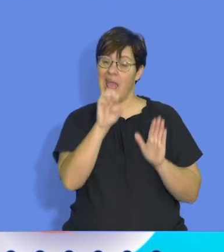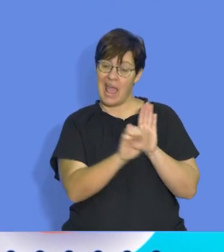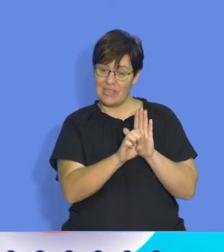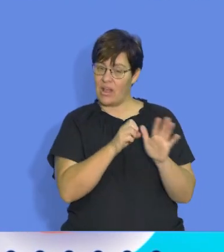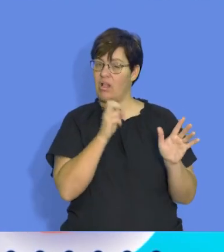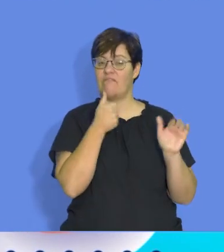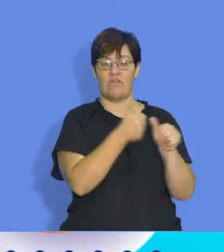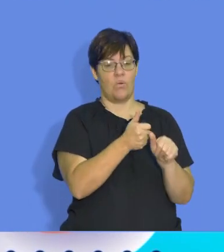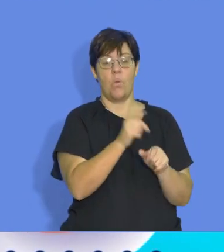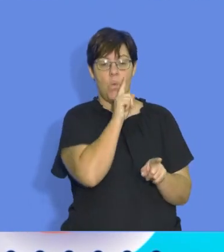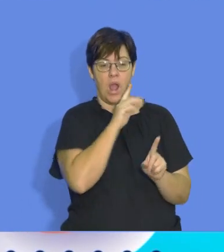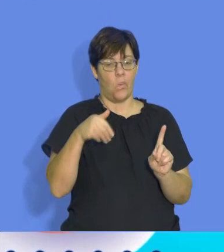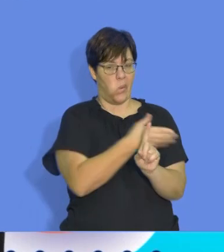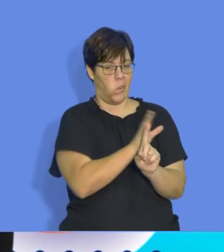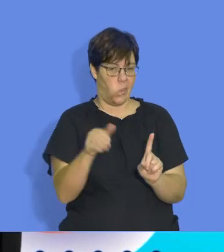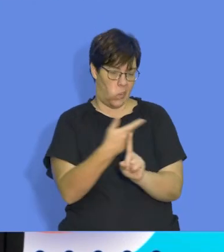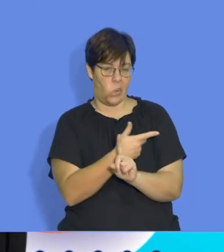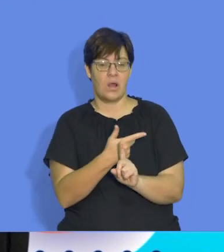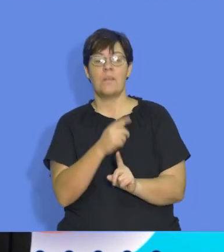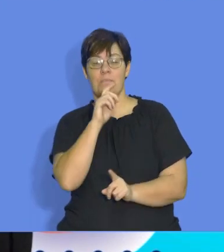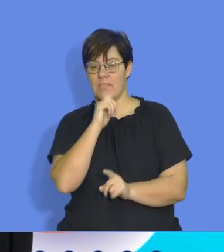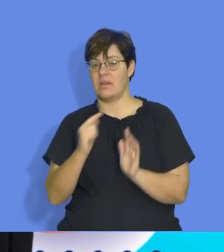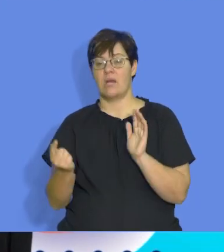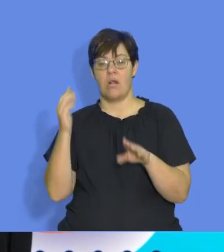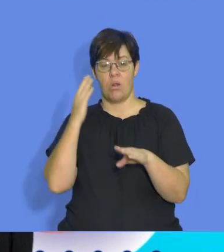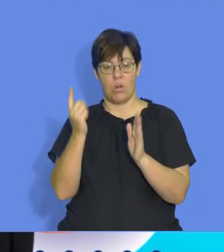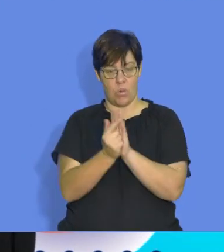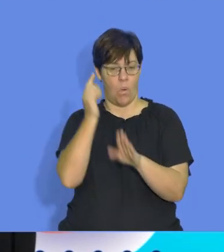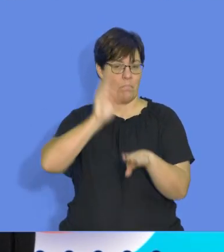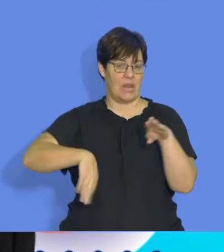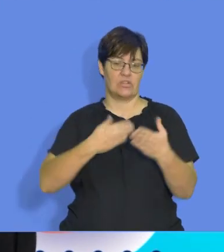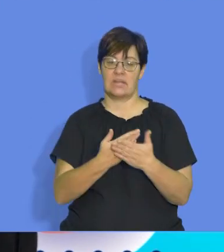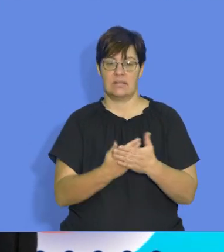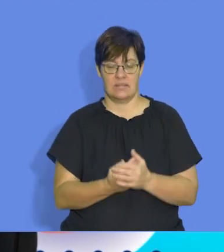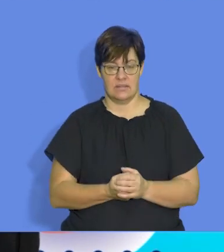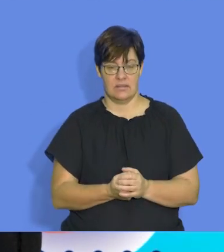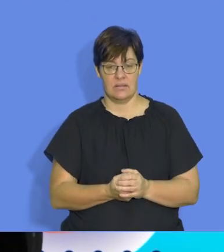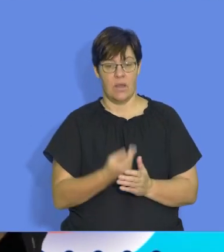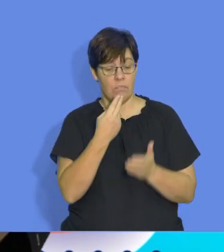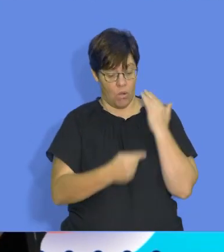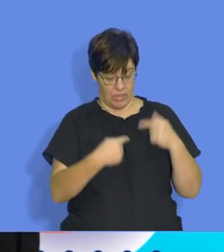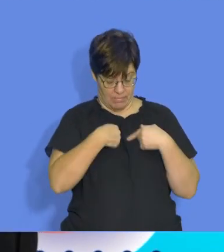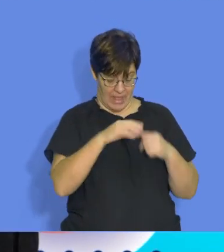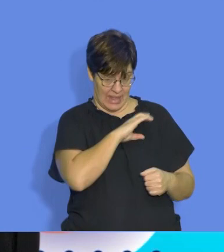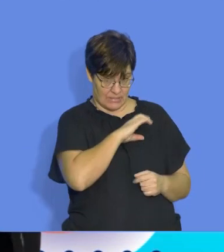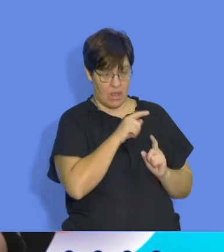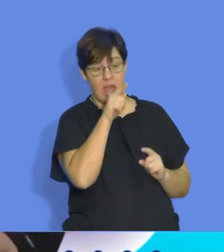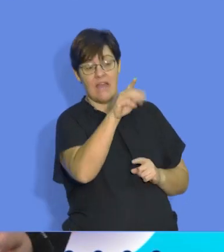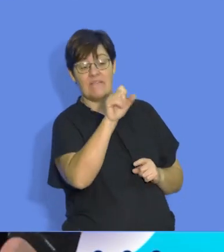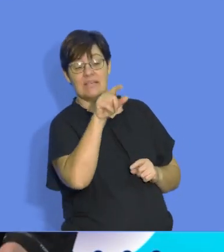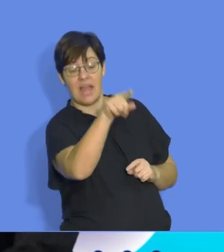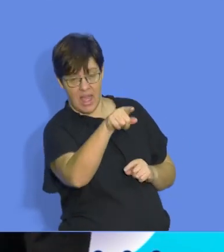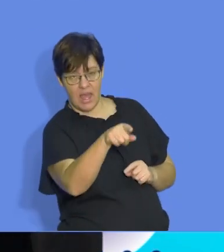tax evasion, which we know is punishable by the law, and both the customer and the VAT vendor will be